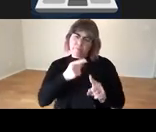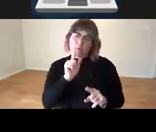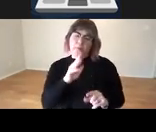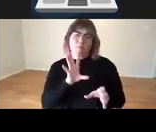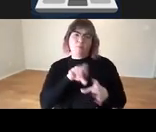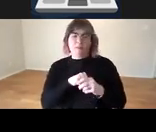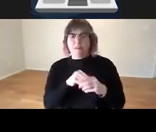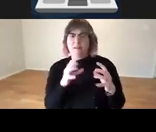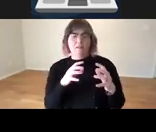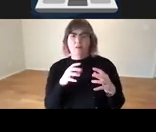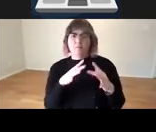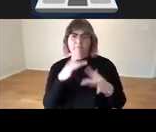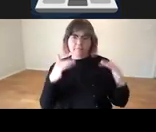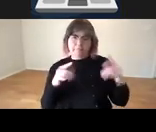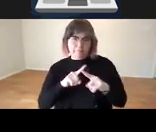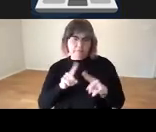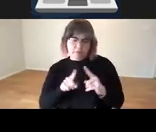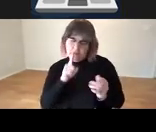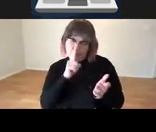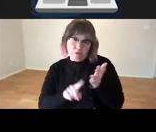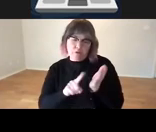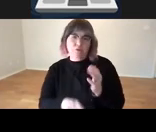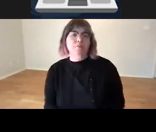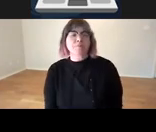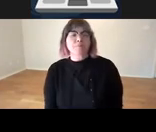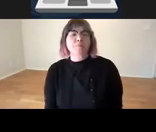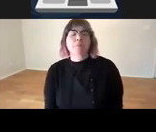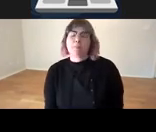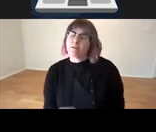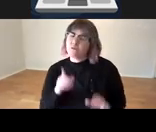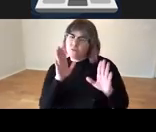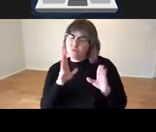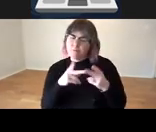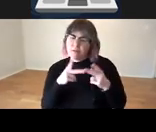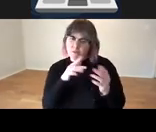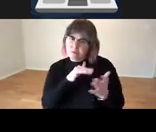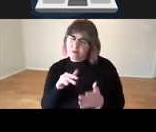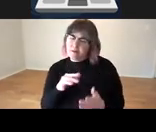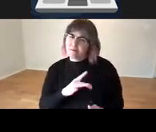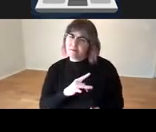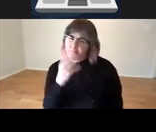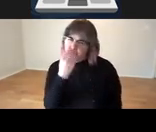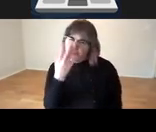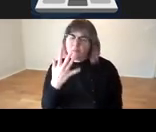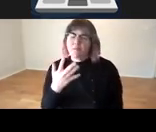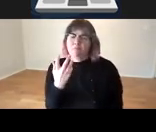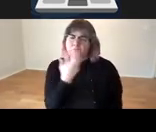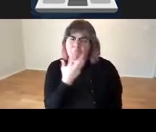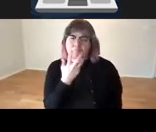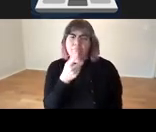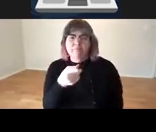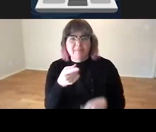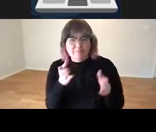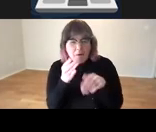large conglomerate, the Marine Mammal Research Program. And so it's a pretty great place to study. It's beautiful, it's amazing. And this little